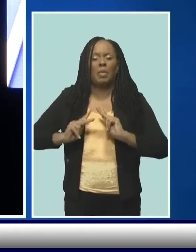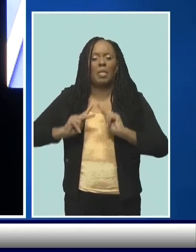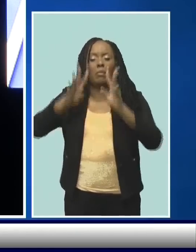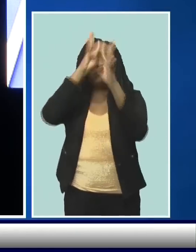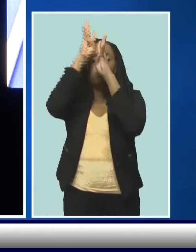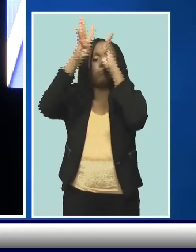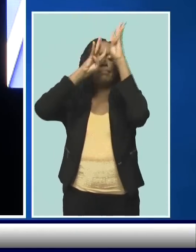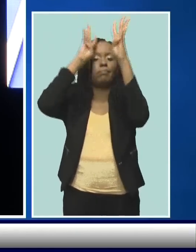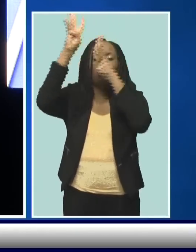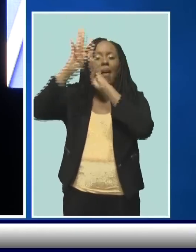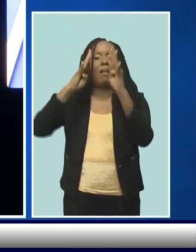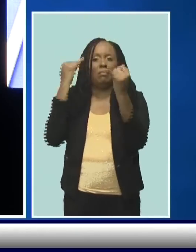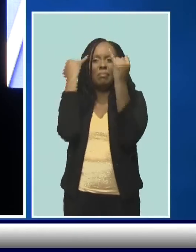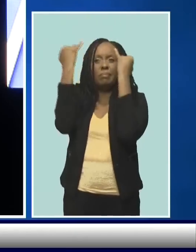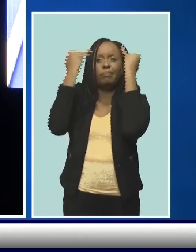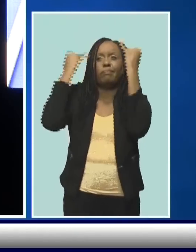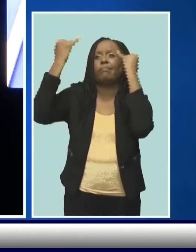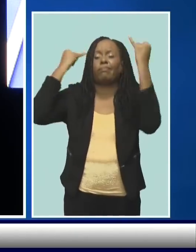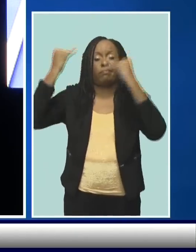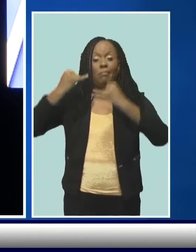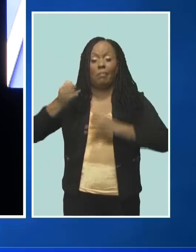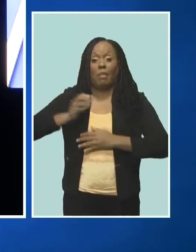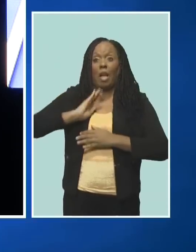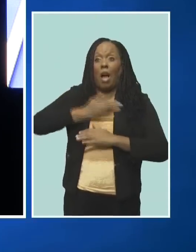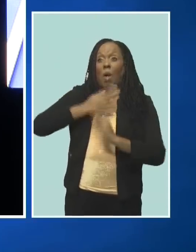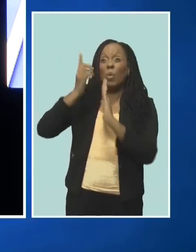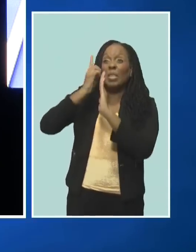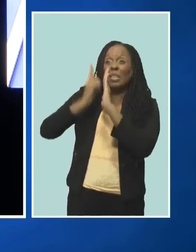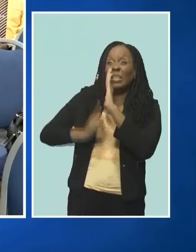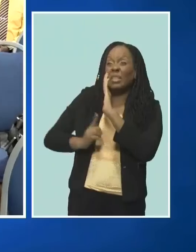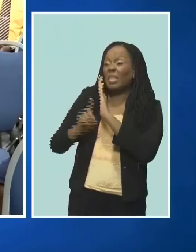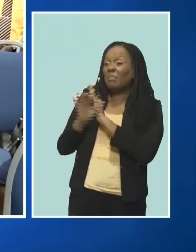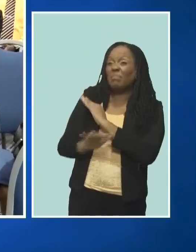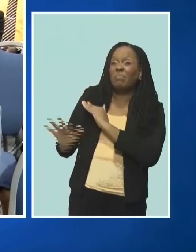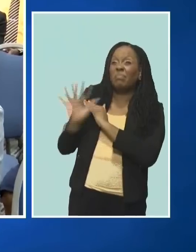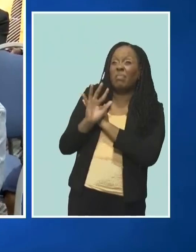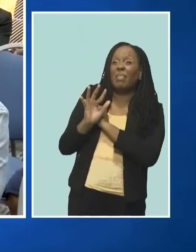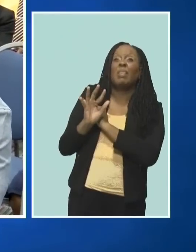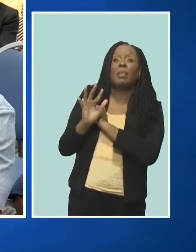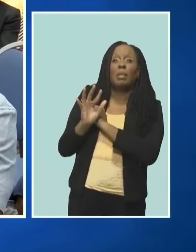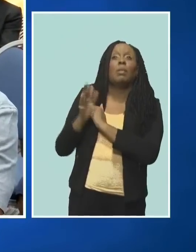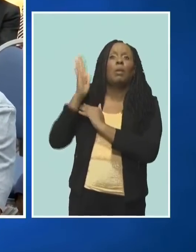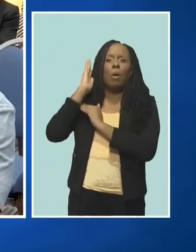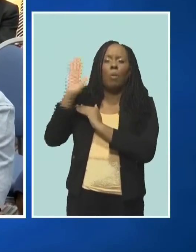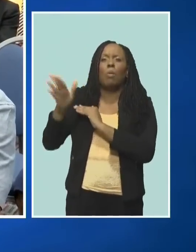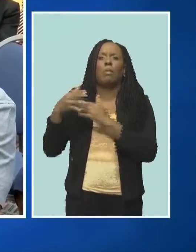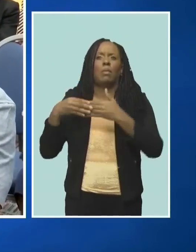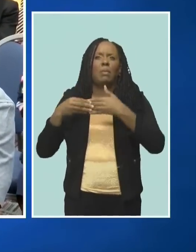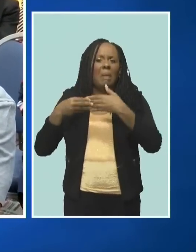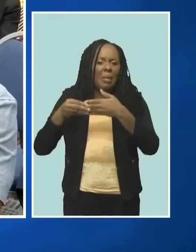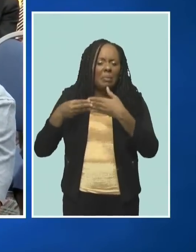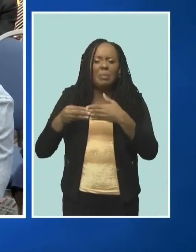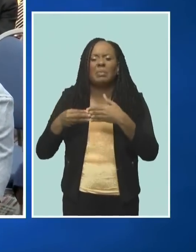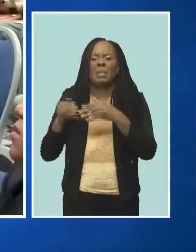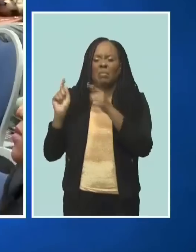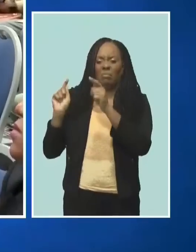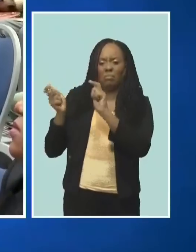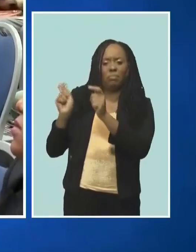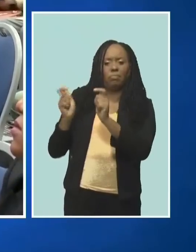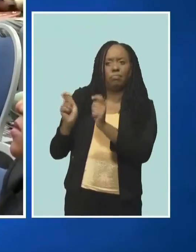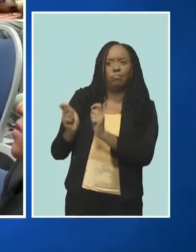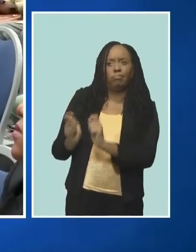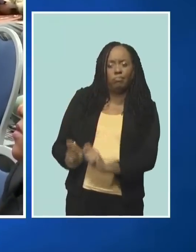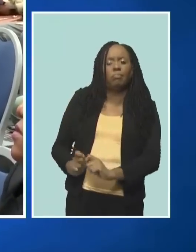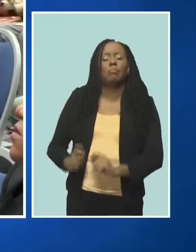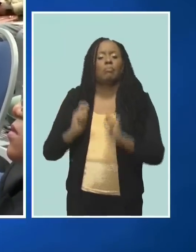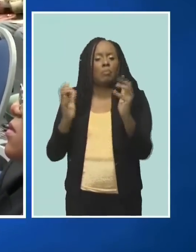innovation. Our redesigned spaces here in Barbados will be flexible and adaptable,